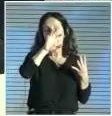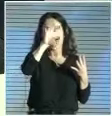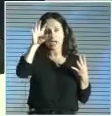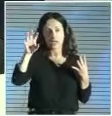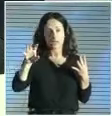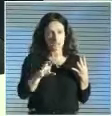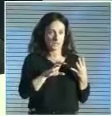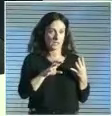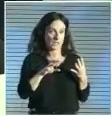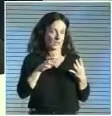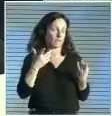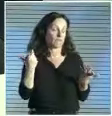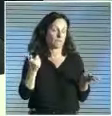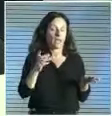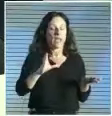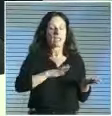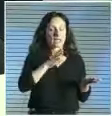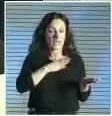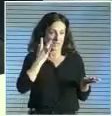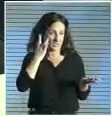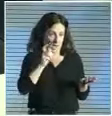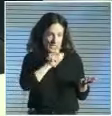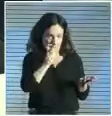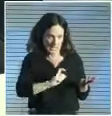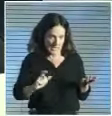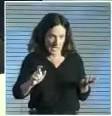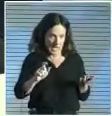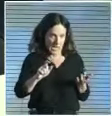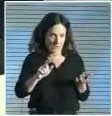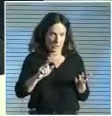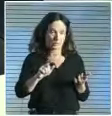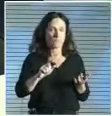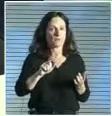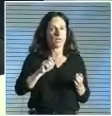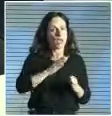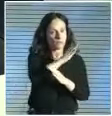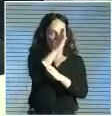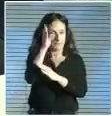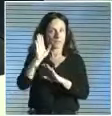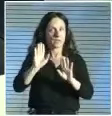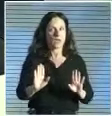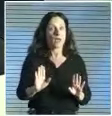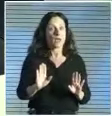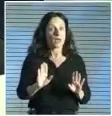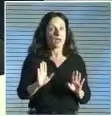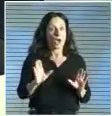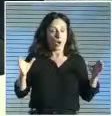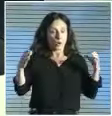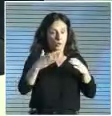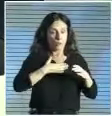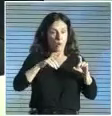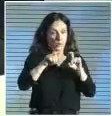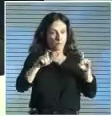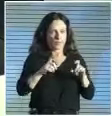Jumbo Tours. And the group is really committed with the sustainability. We really have in